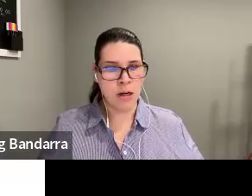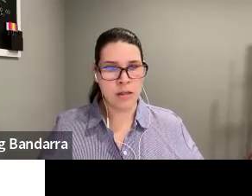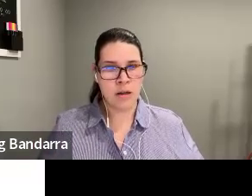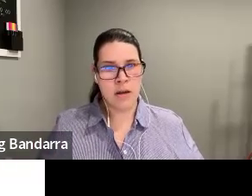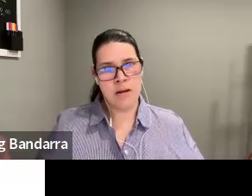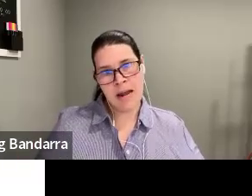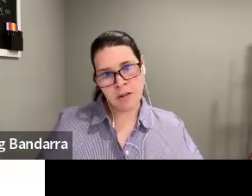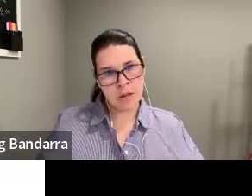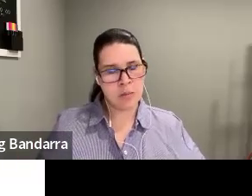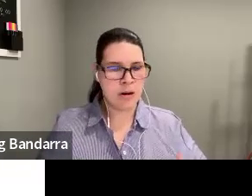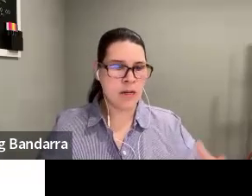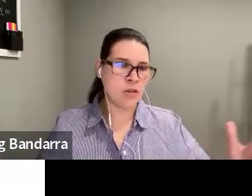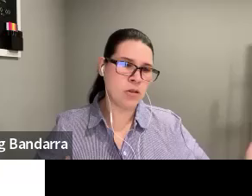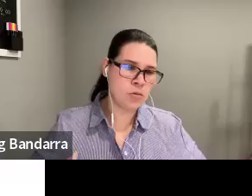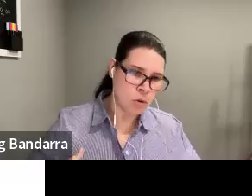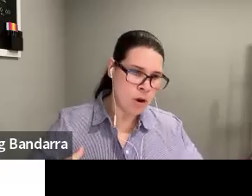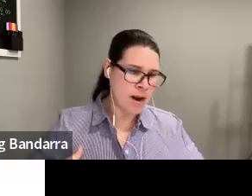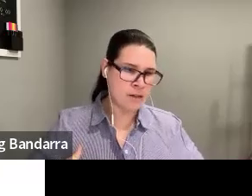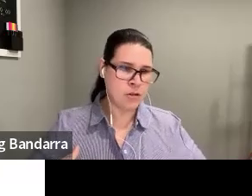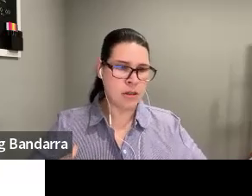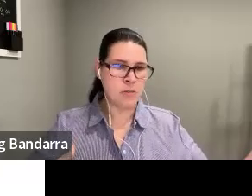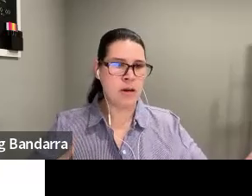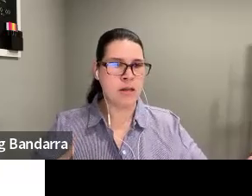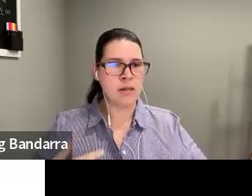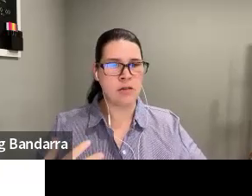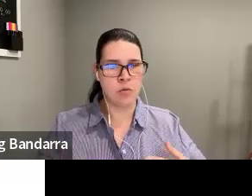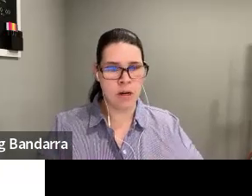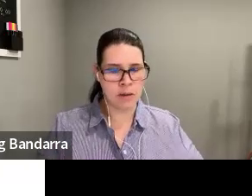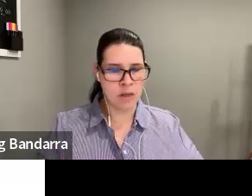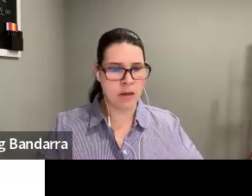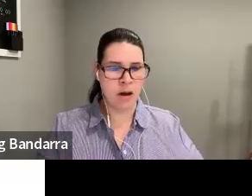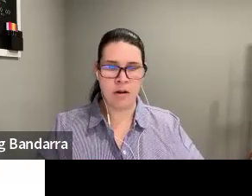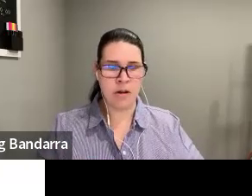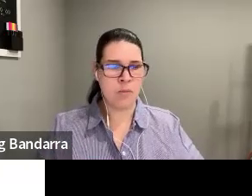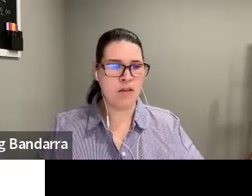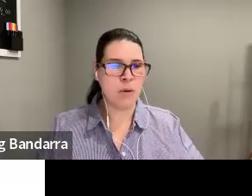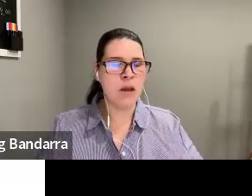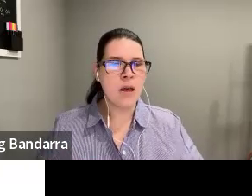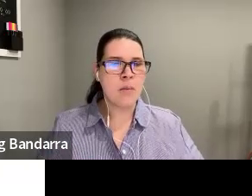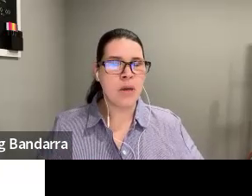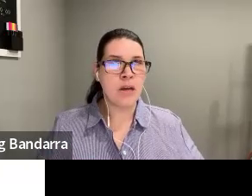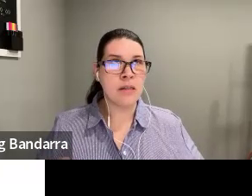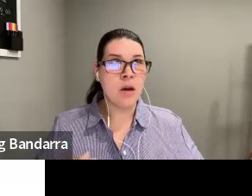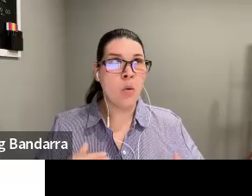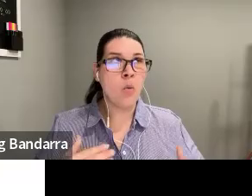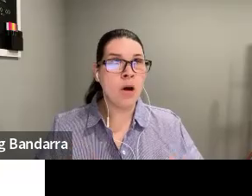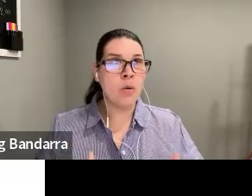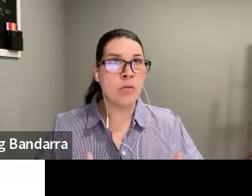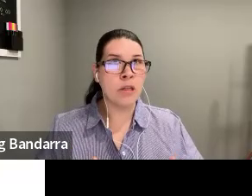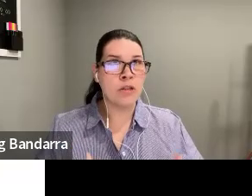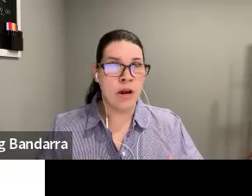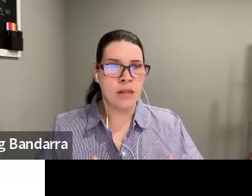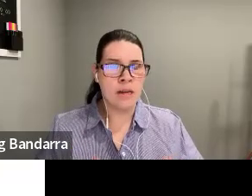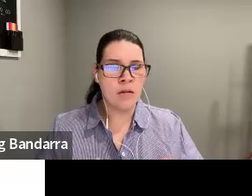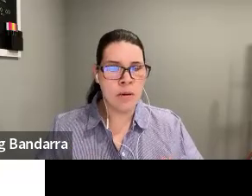who want natural experiences, who don't want natural experiences, who want something like concrete and pavement, because what